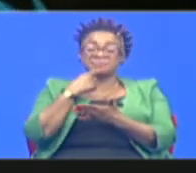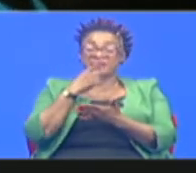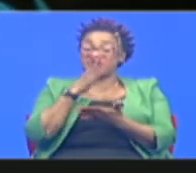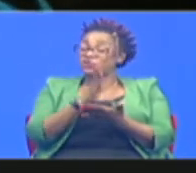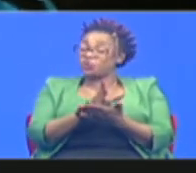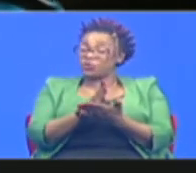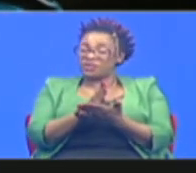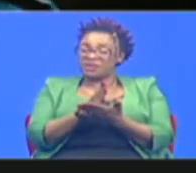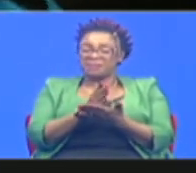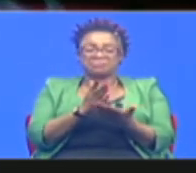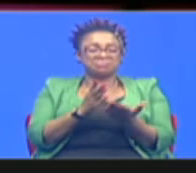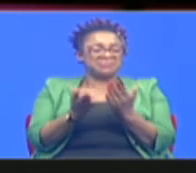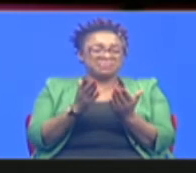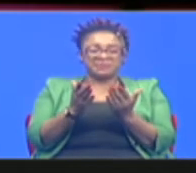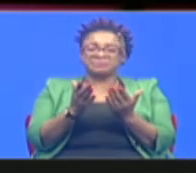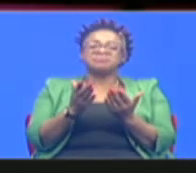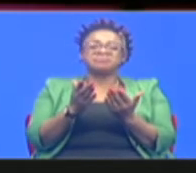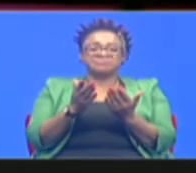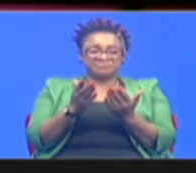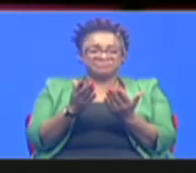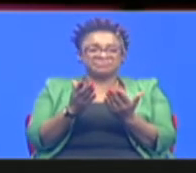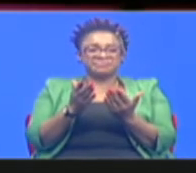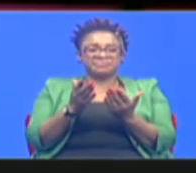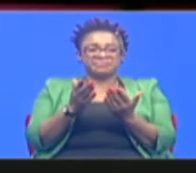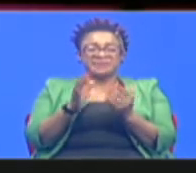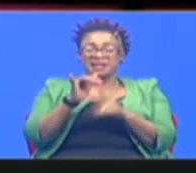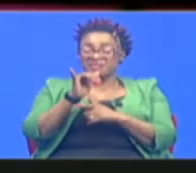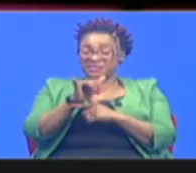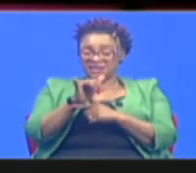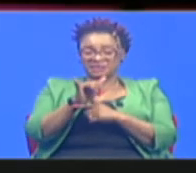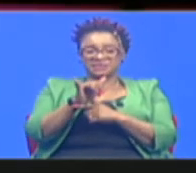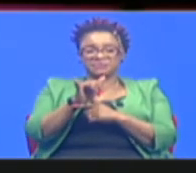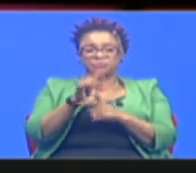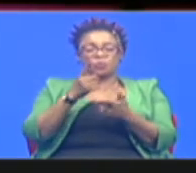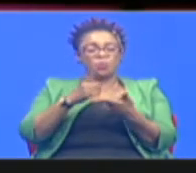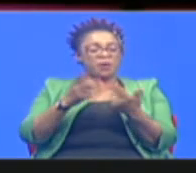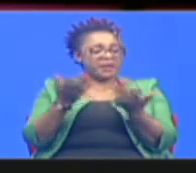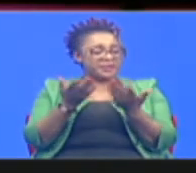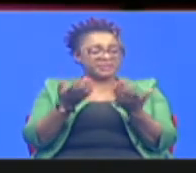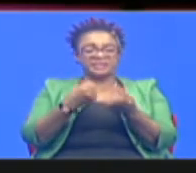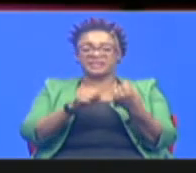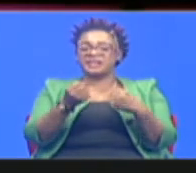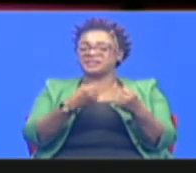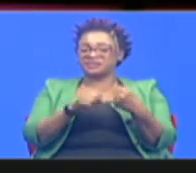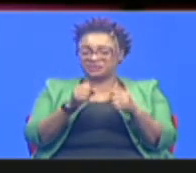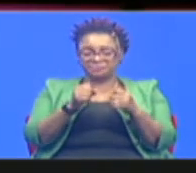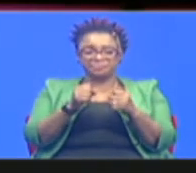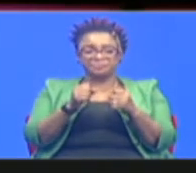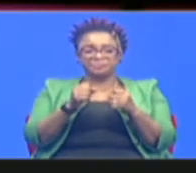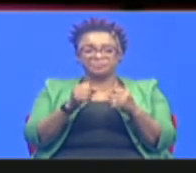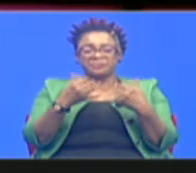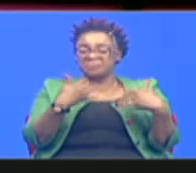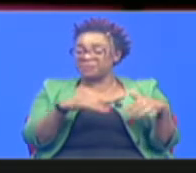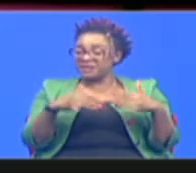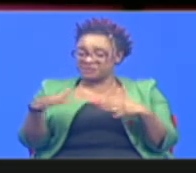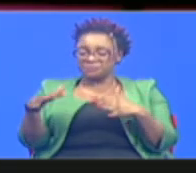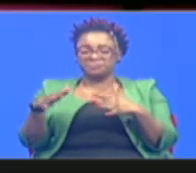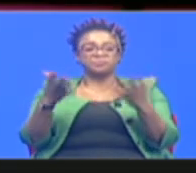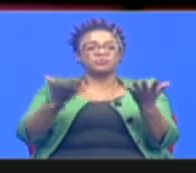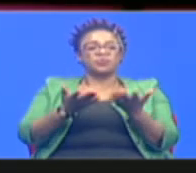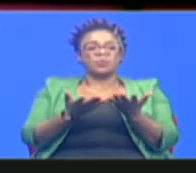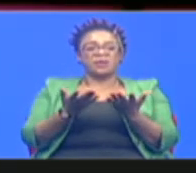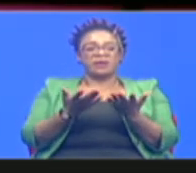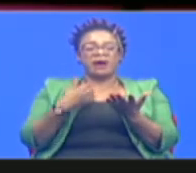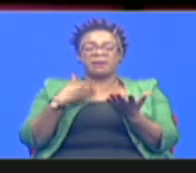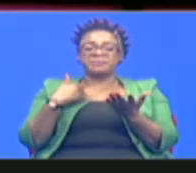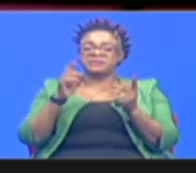close. It hits too close home. It is in the lines that they act, in the rhymes that they rap, consciences have been tapped,